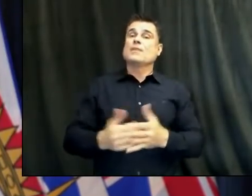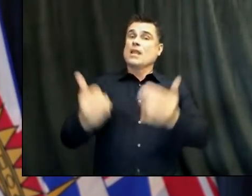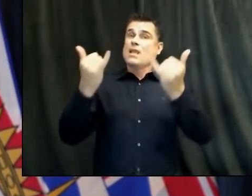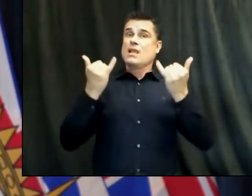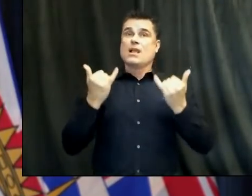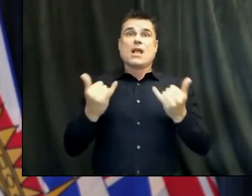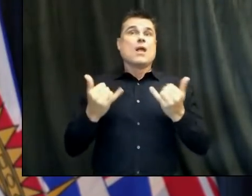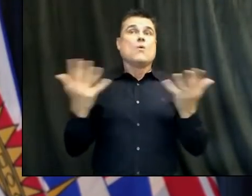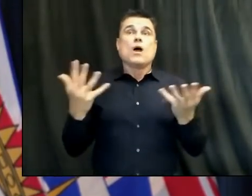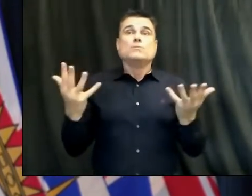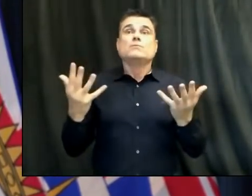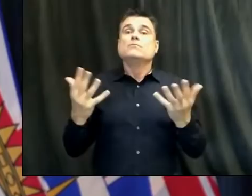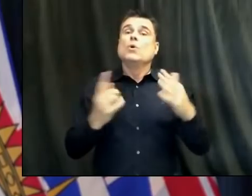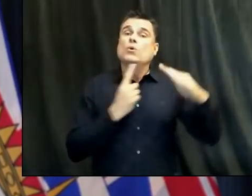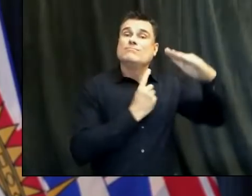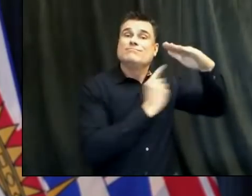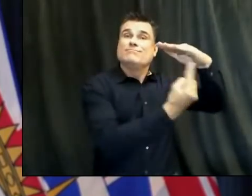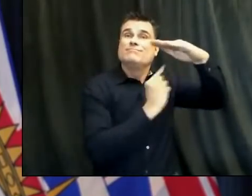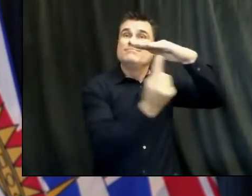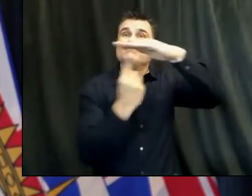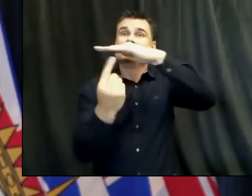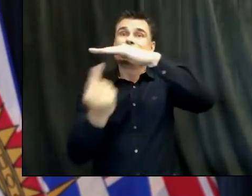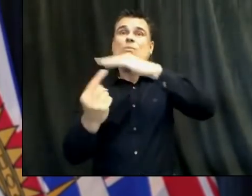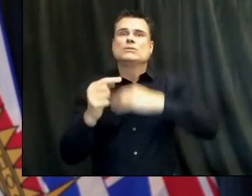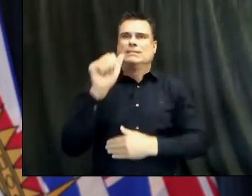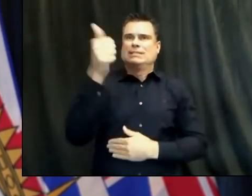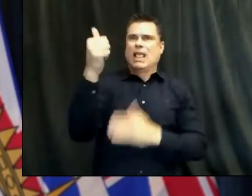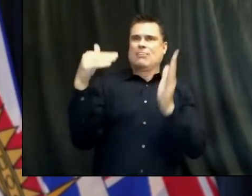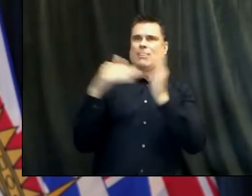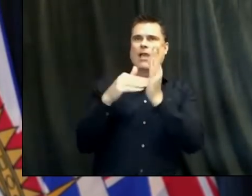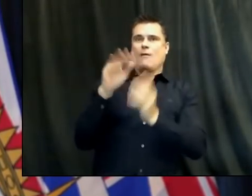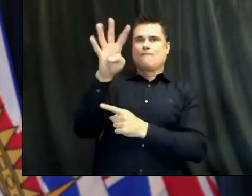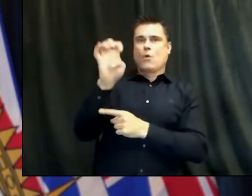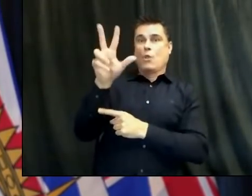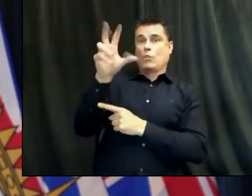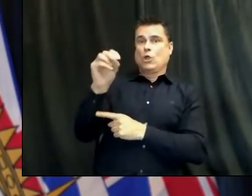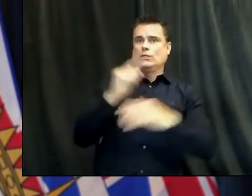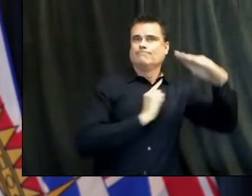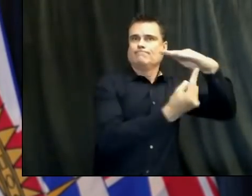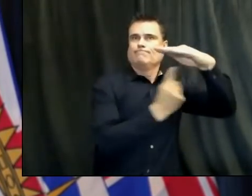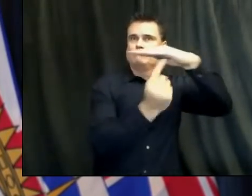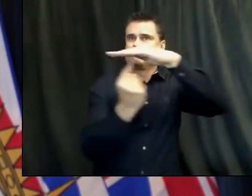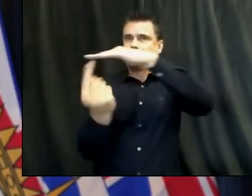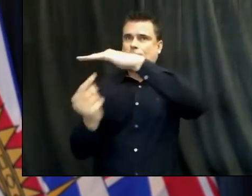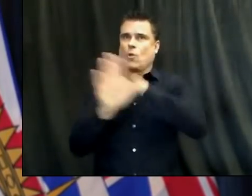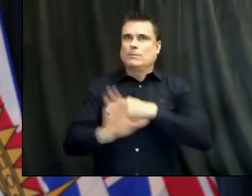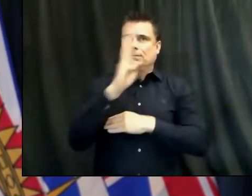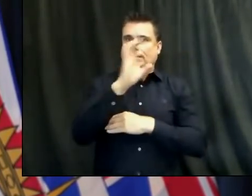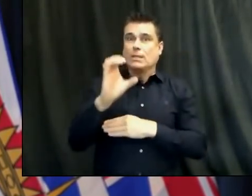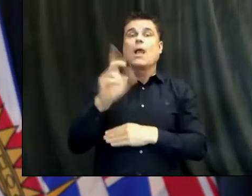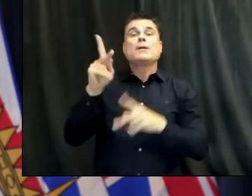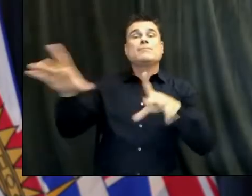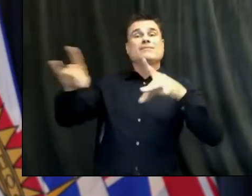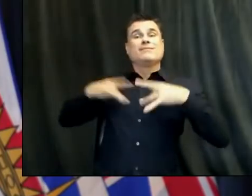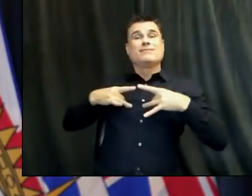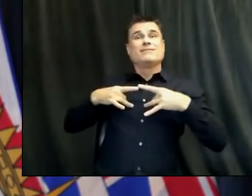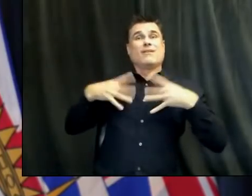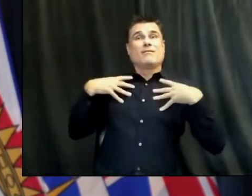10,430 people who are under public health monitoring and 21,304 who have recovered from